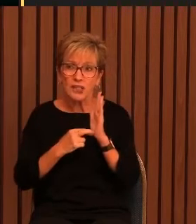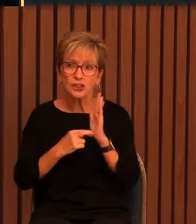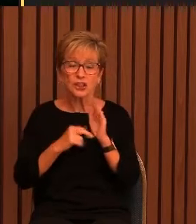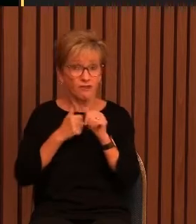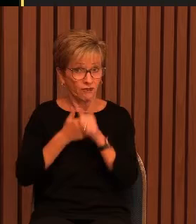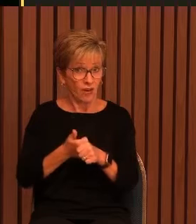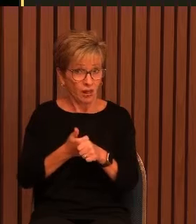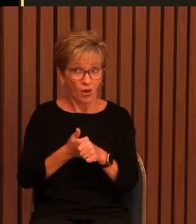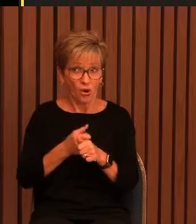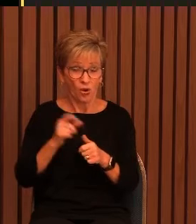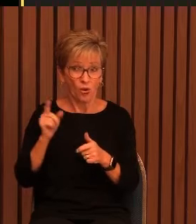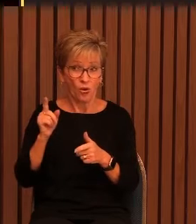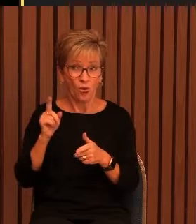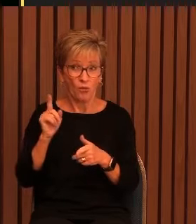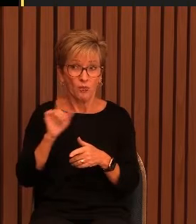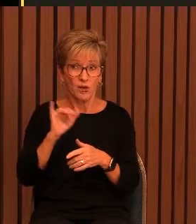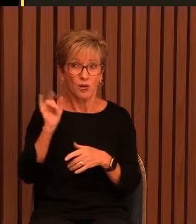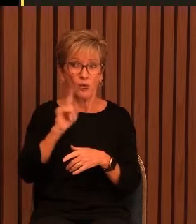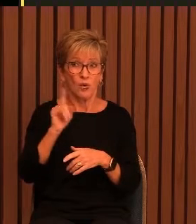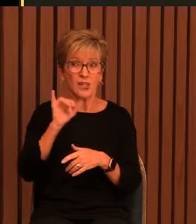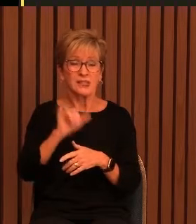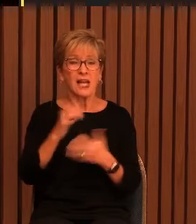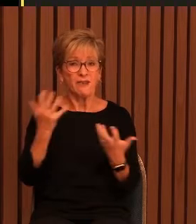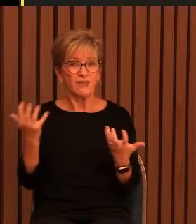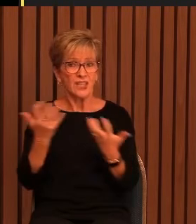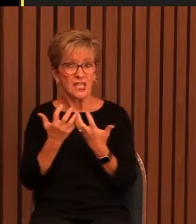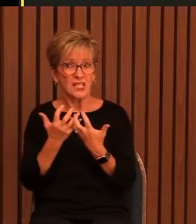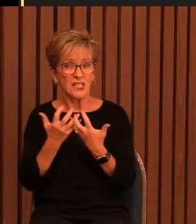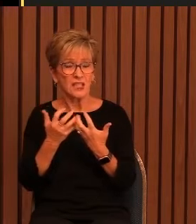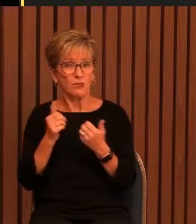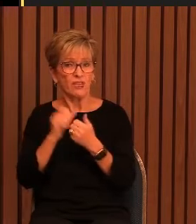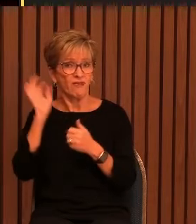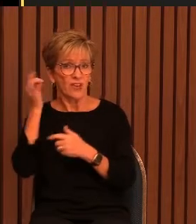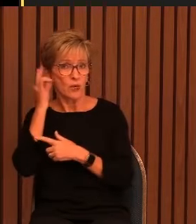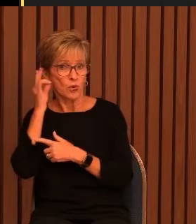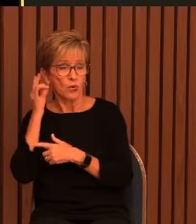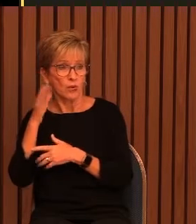that's a very good question, Bruce. I think it's